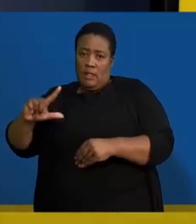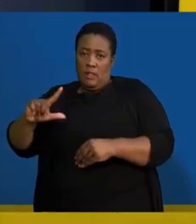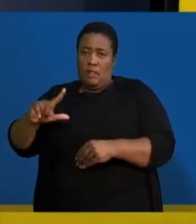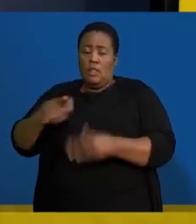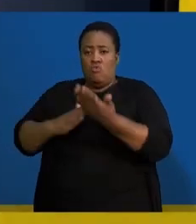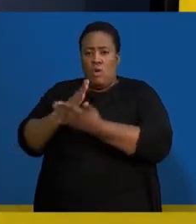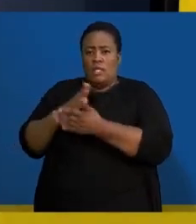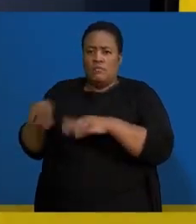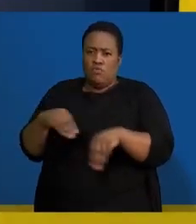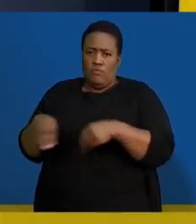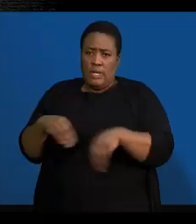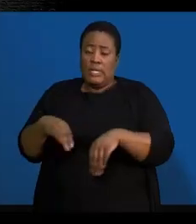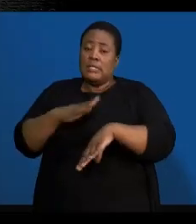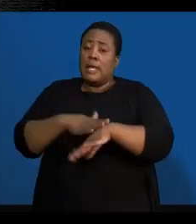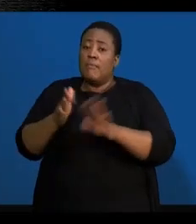to expect.